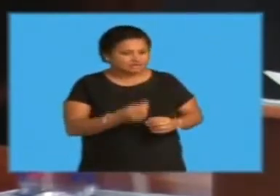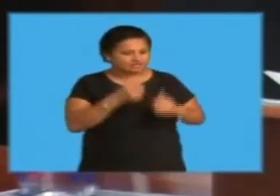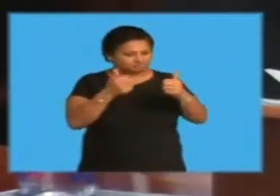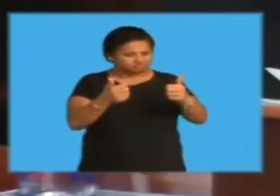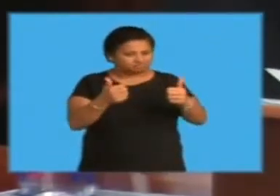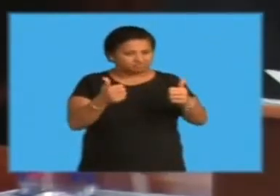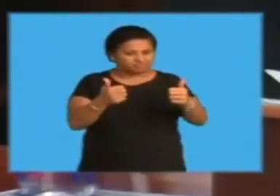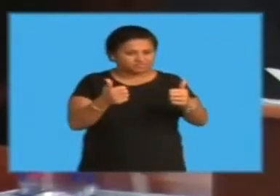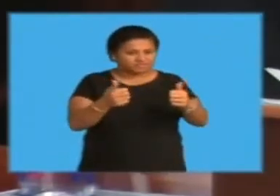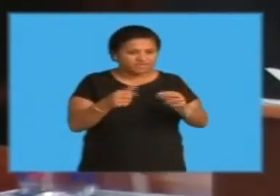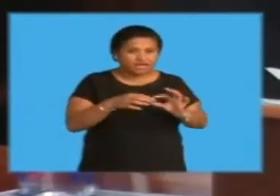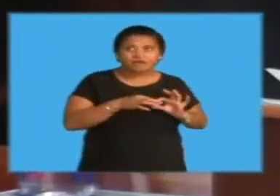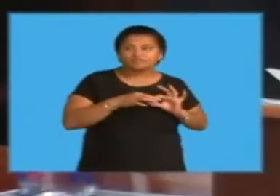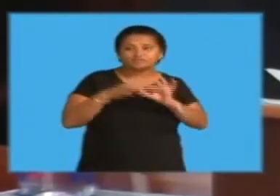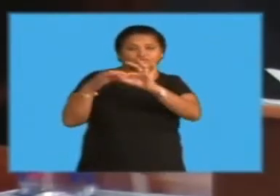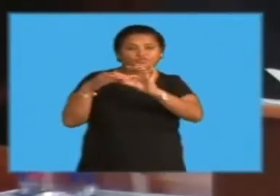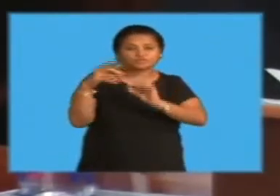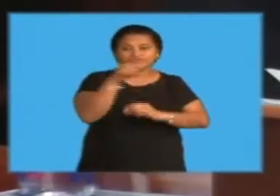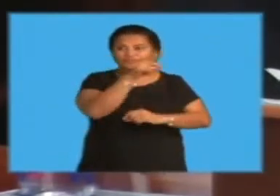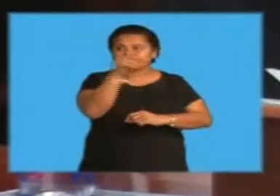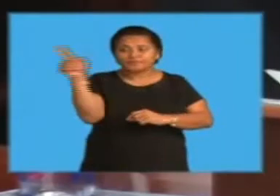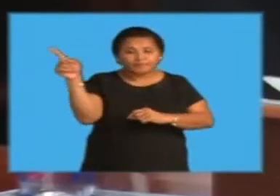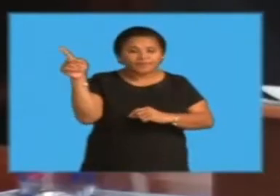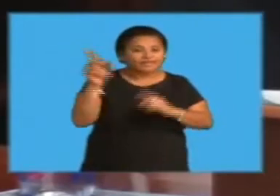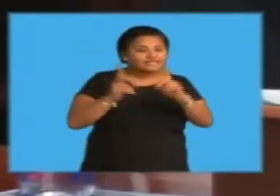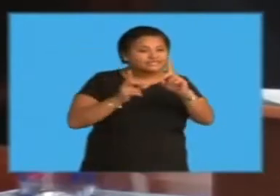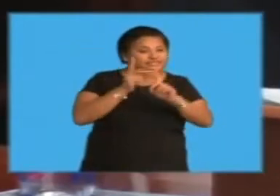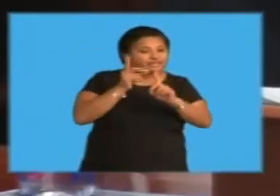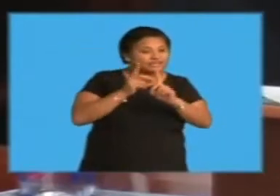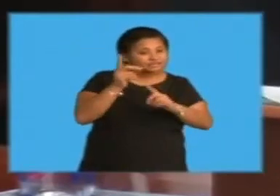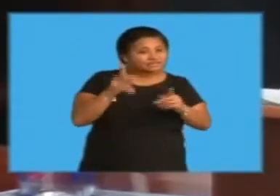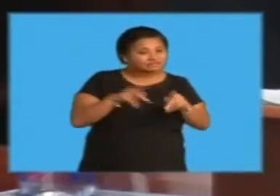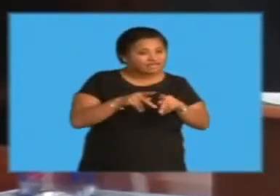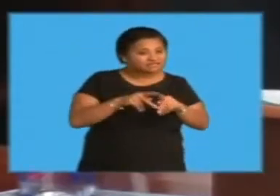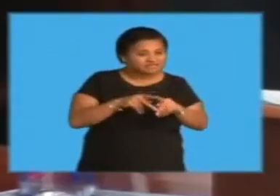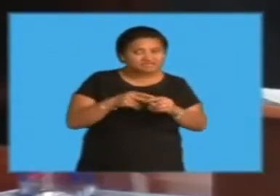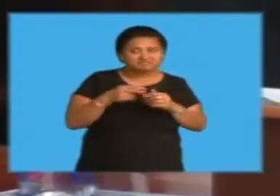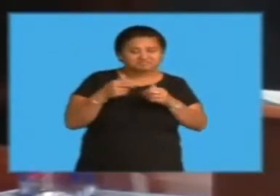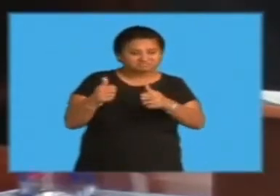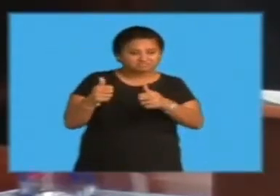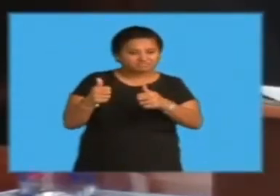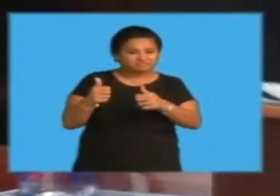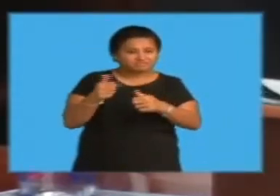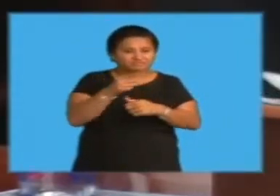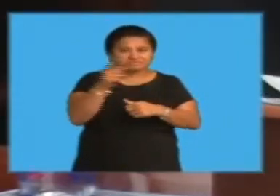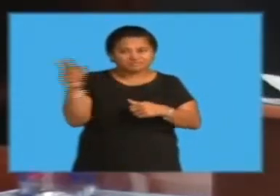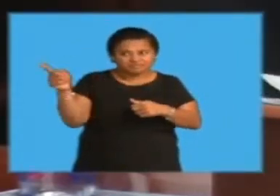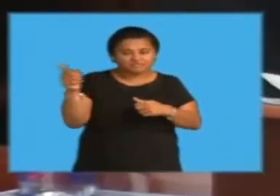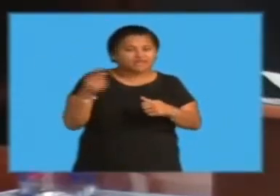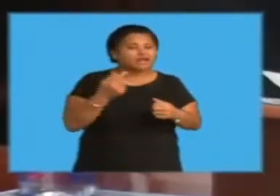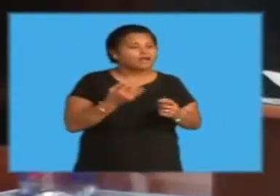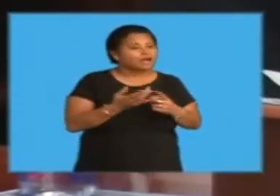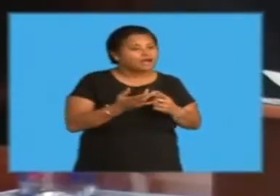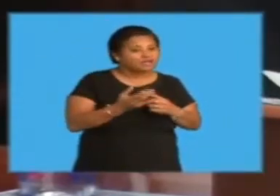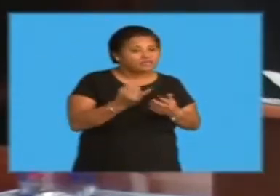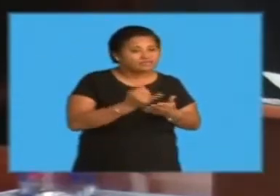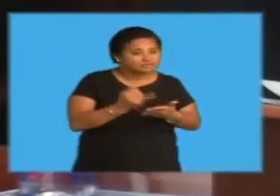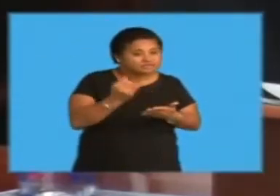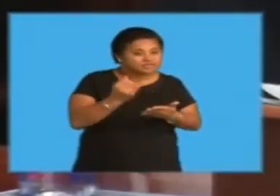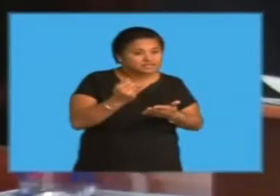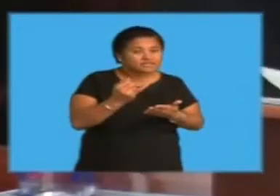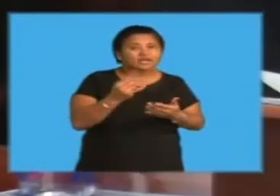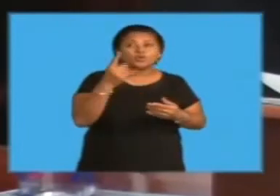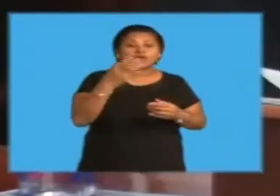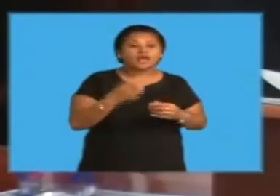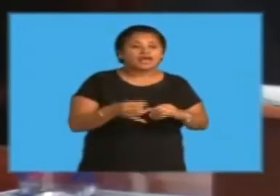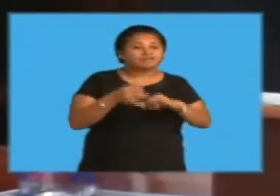development partners and international financial institutions has never been stronger. These institutions like to lend their support to countries with sound